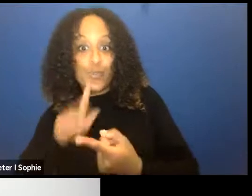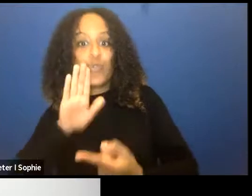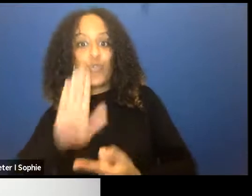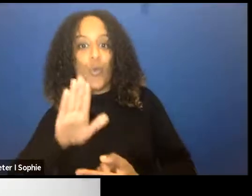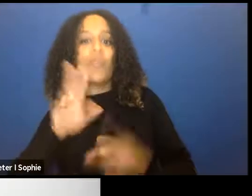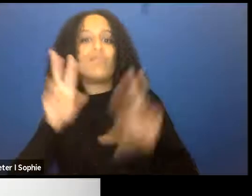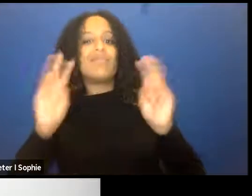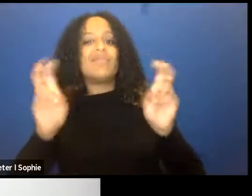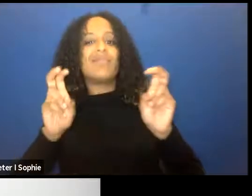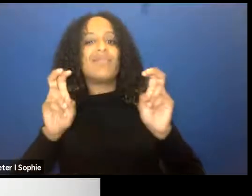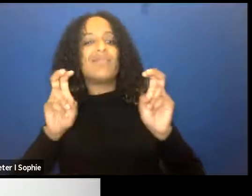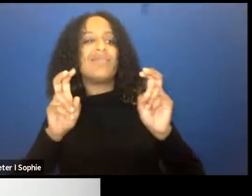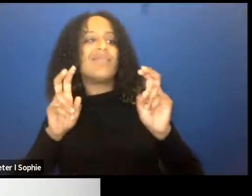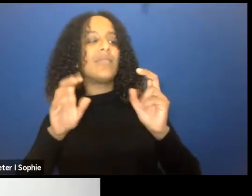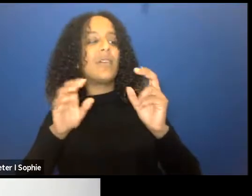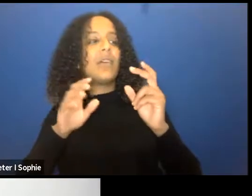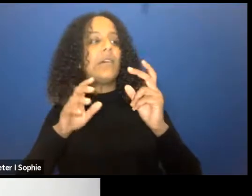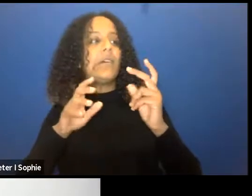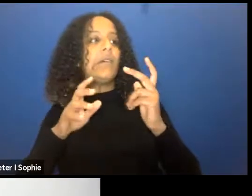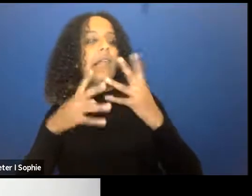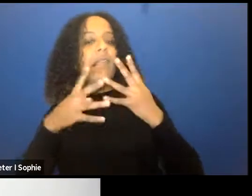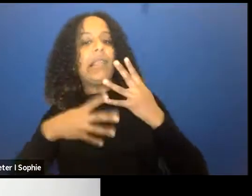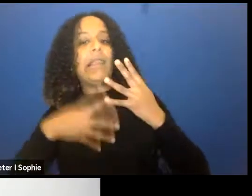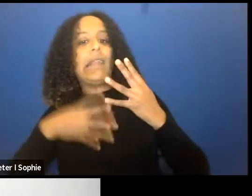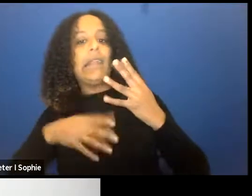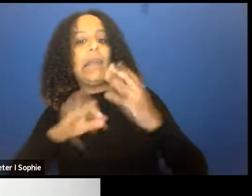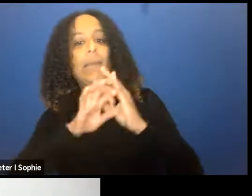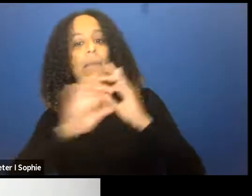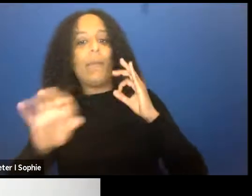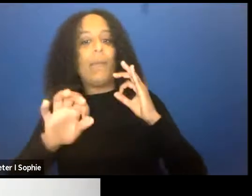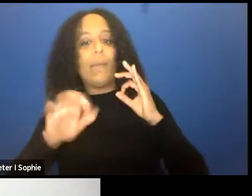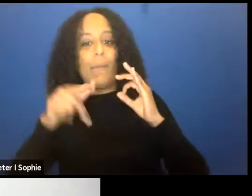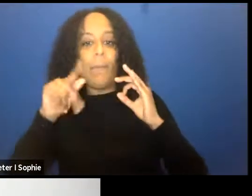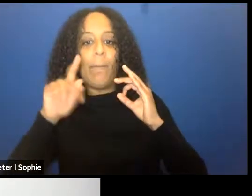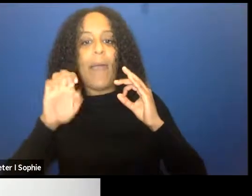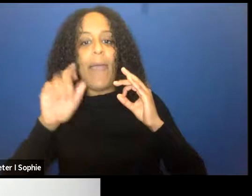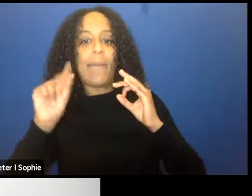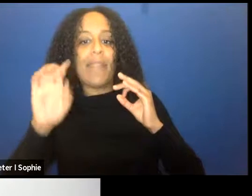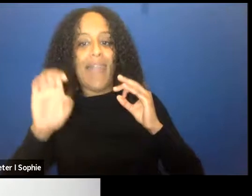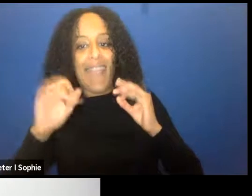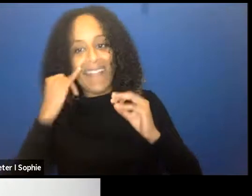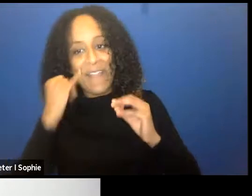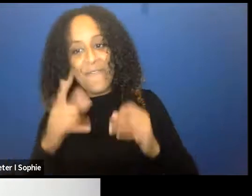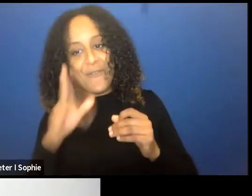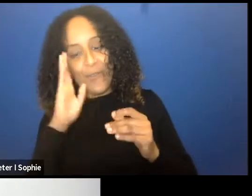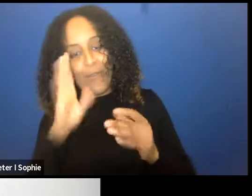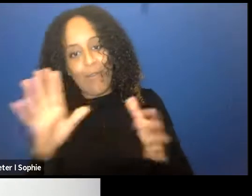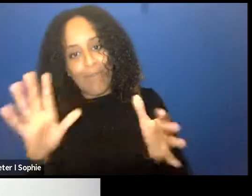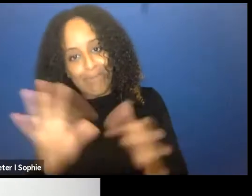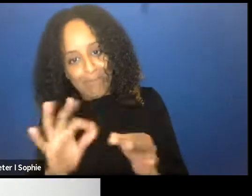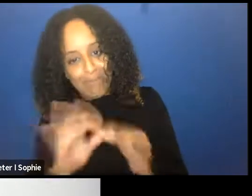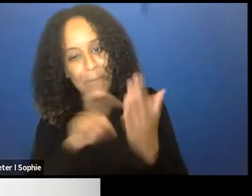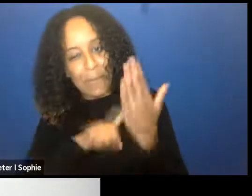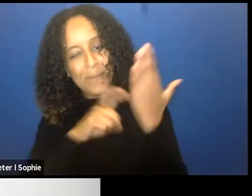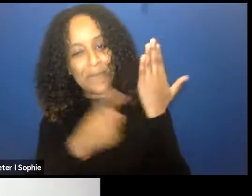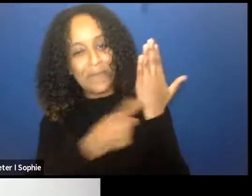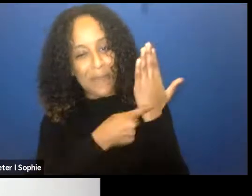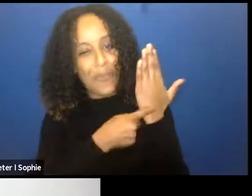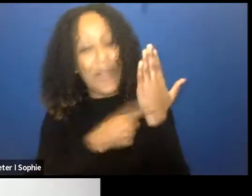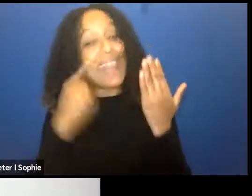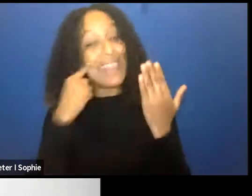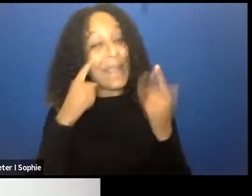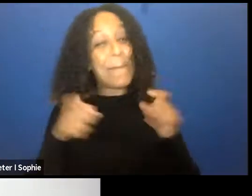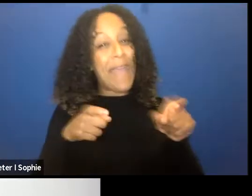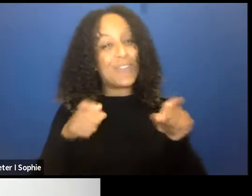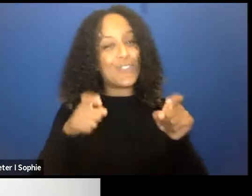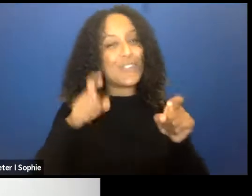kind of leaky pipeline, if you will. And so that is really what I think managers have to own and know, that